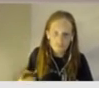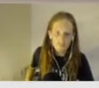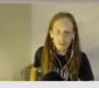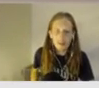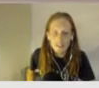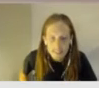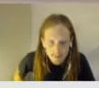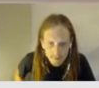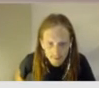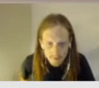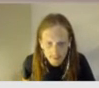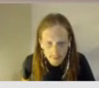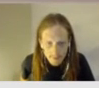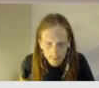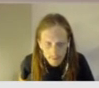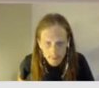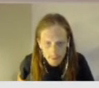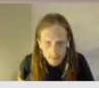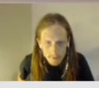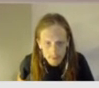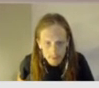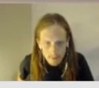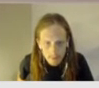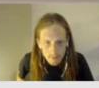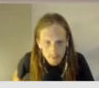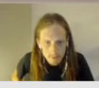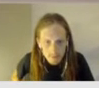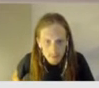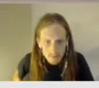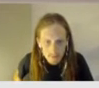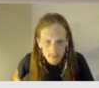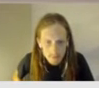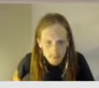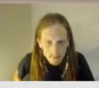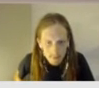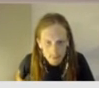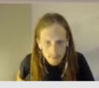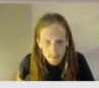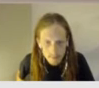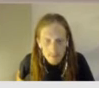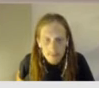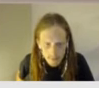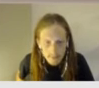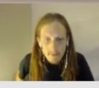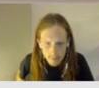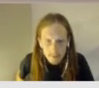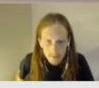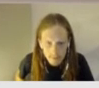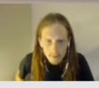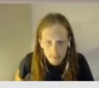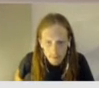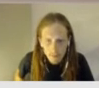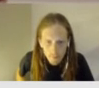an X-T2 that I rented for a recent wedding that I had to shoot. But my go-to camera every day is an X Pro 2. So I